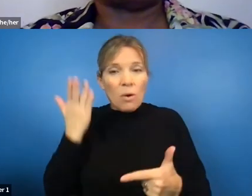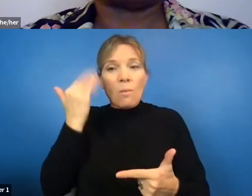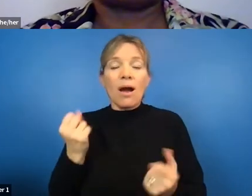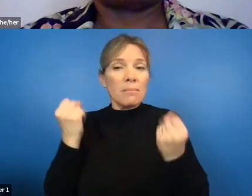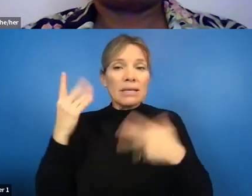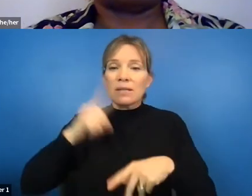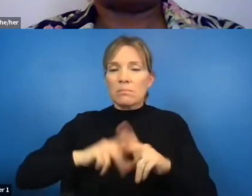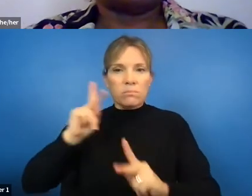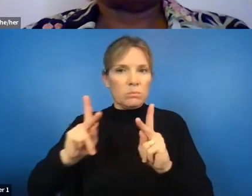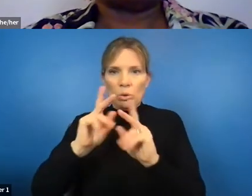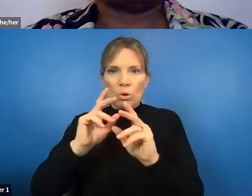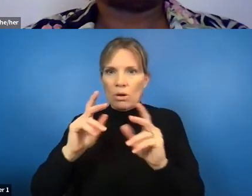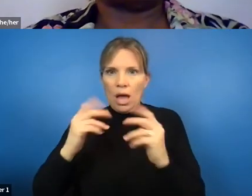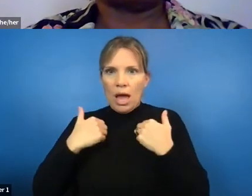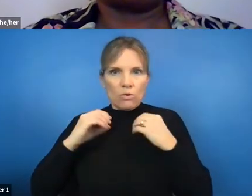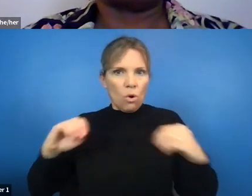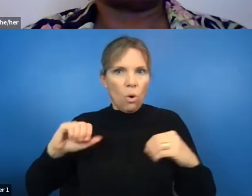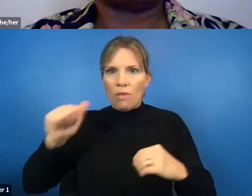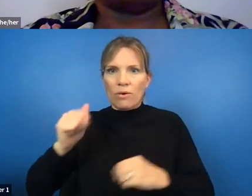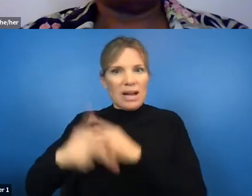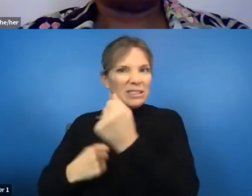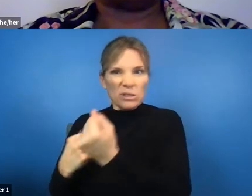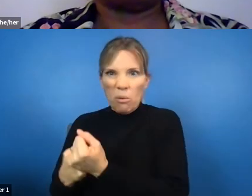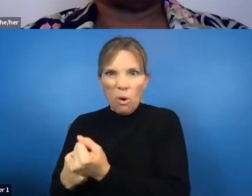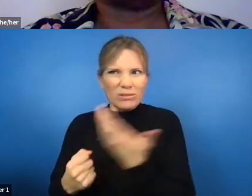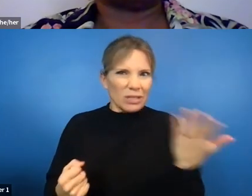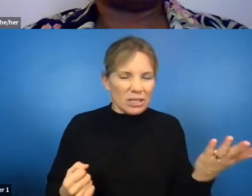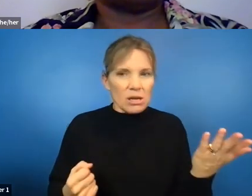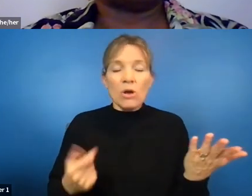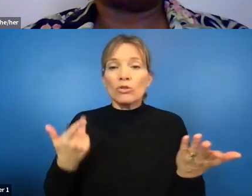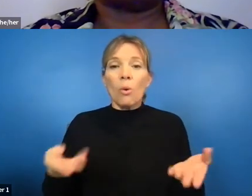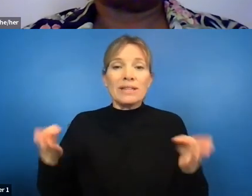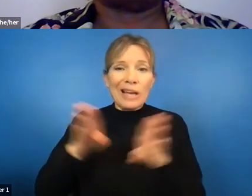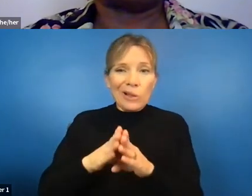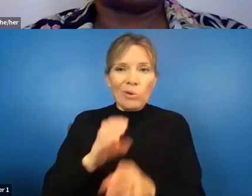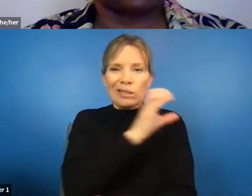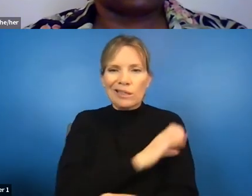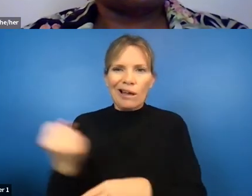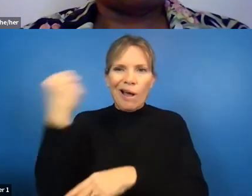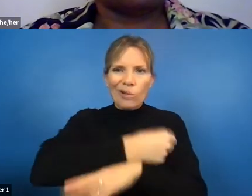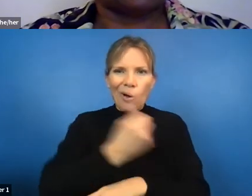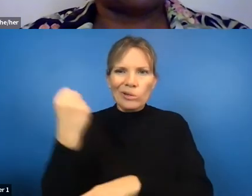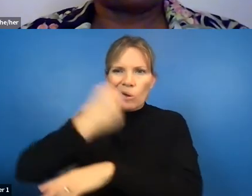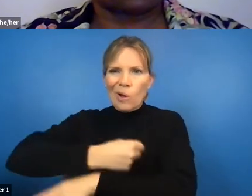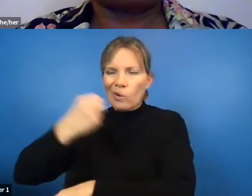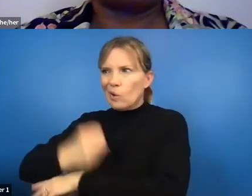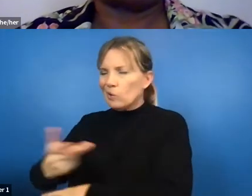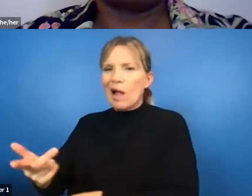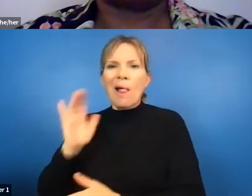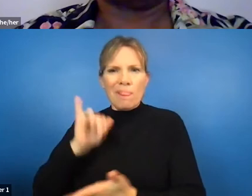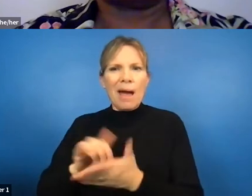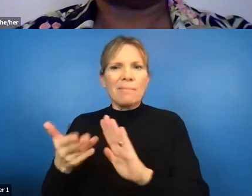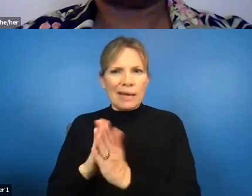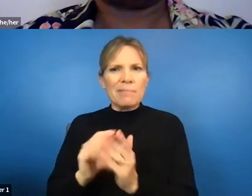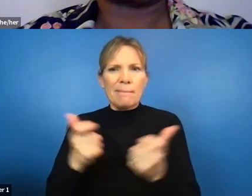people did not have other types of support. So closing the clinics was really, really a problem. So